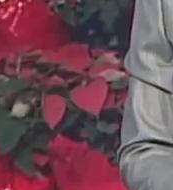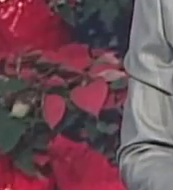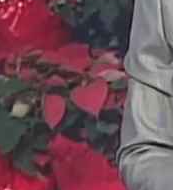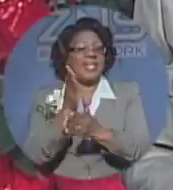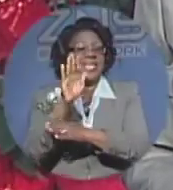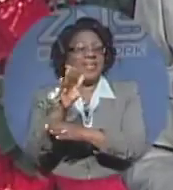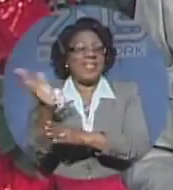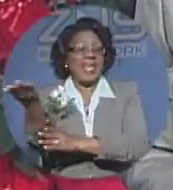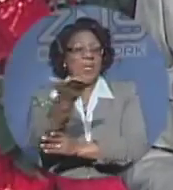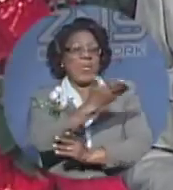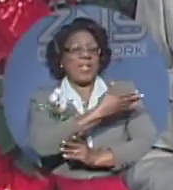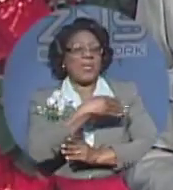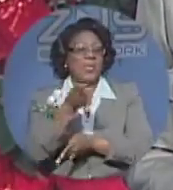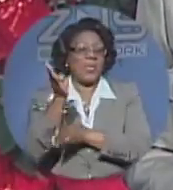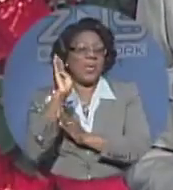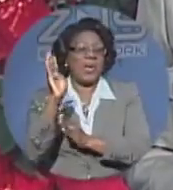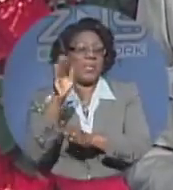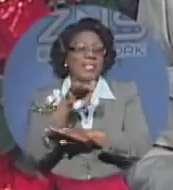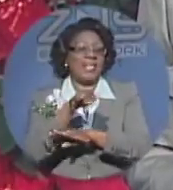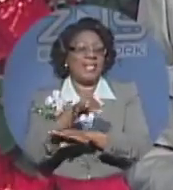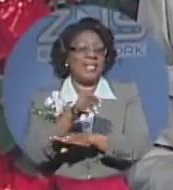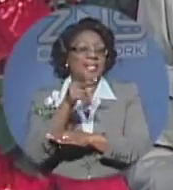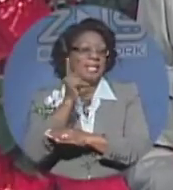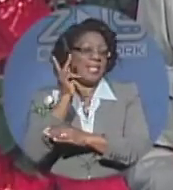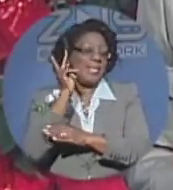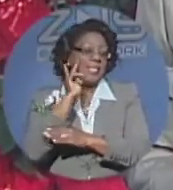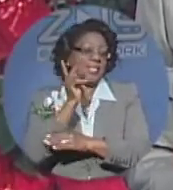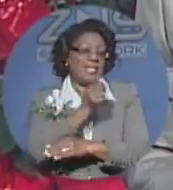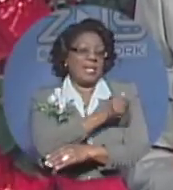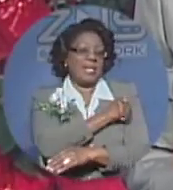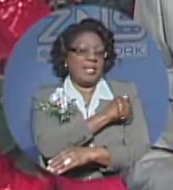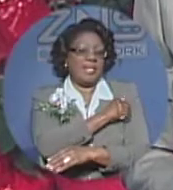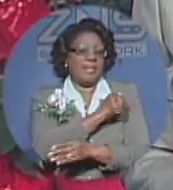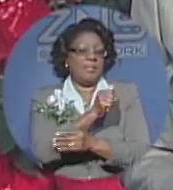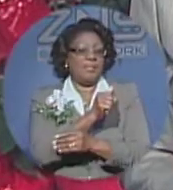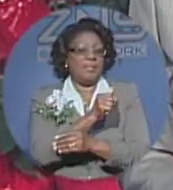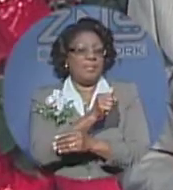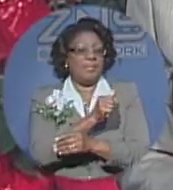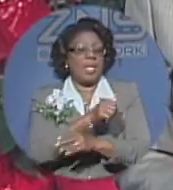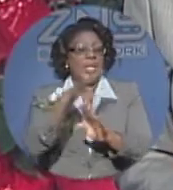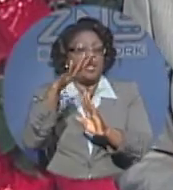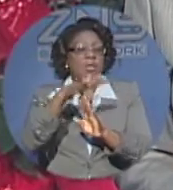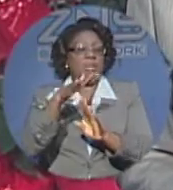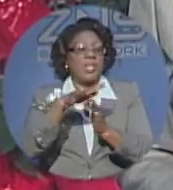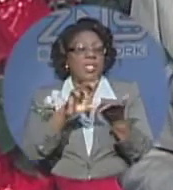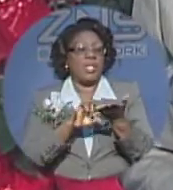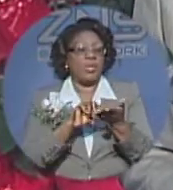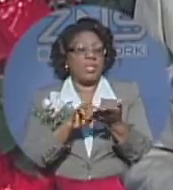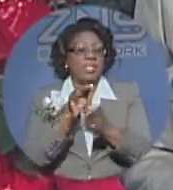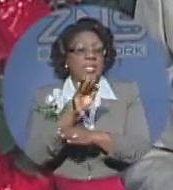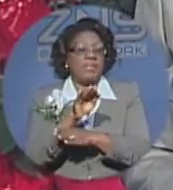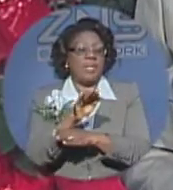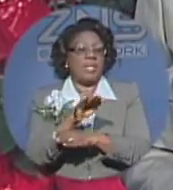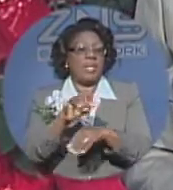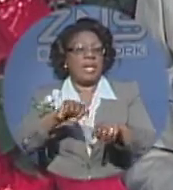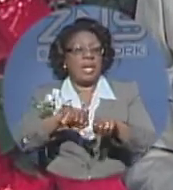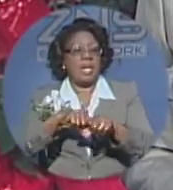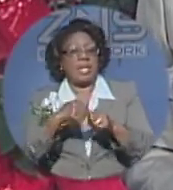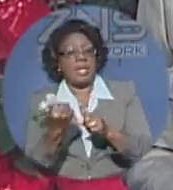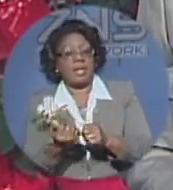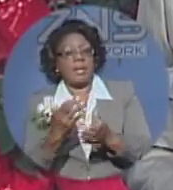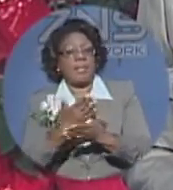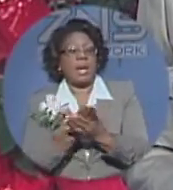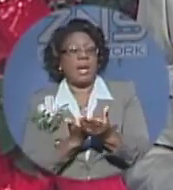Good evening and welcome to the Bahamas Tonight. I'm Keishla Adderley. Thanks so much for joining us. Topping the news this evening, another phase of the